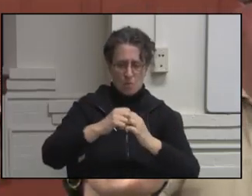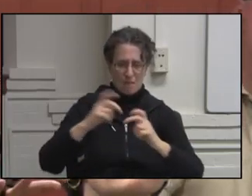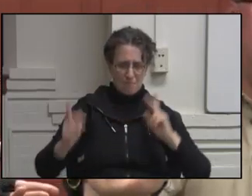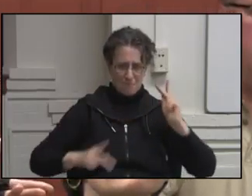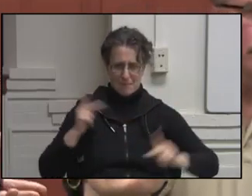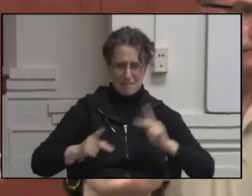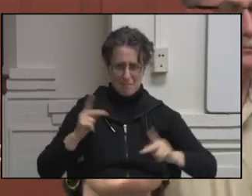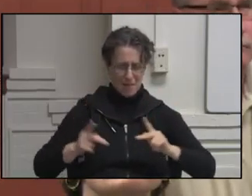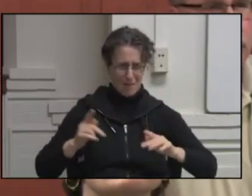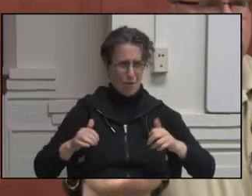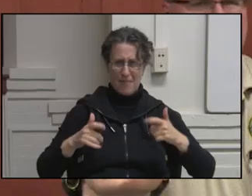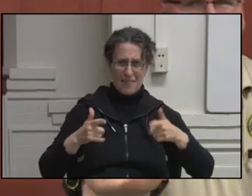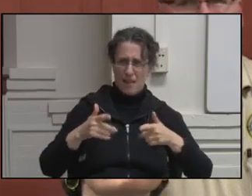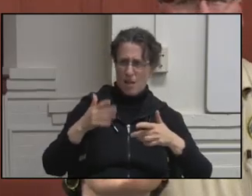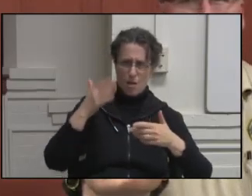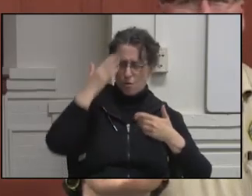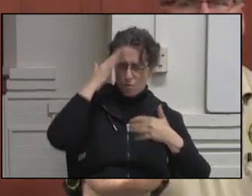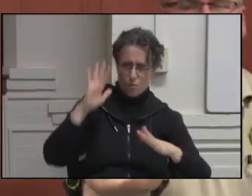is unethical.